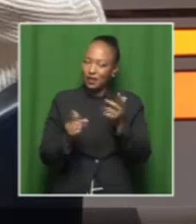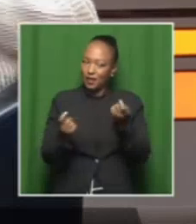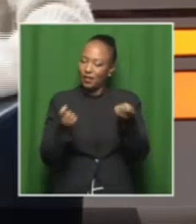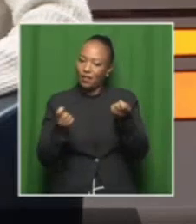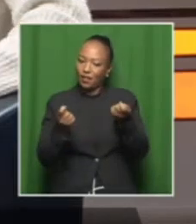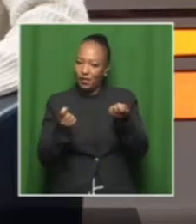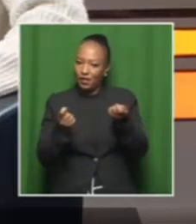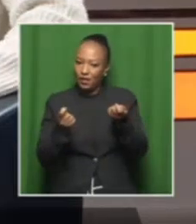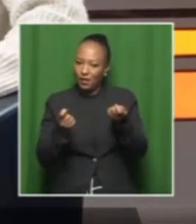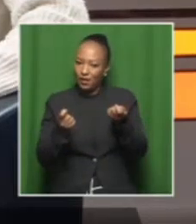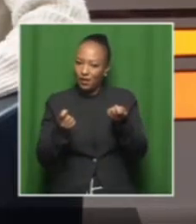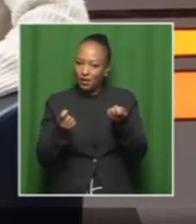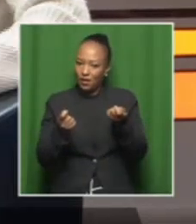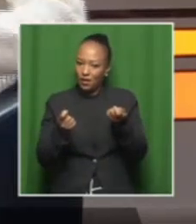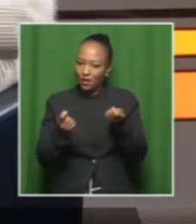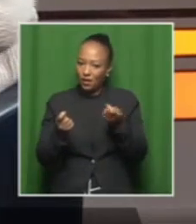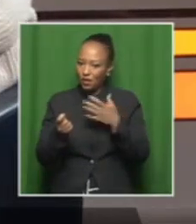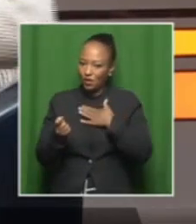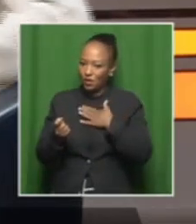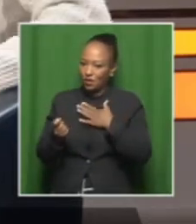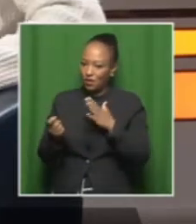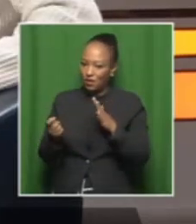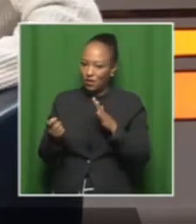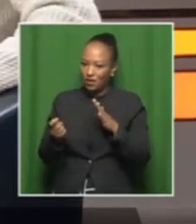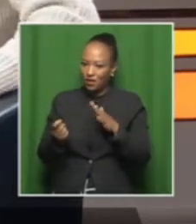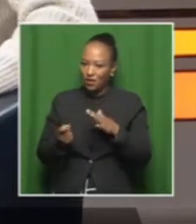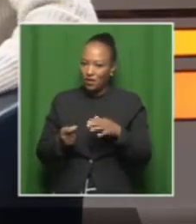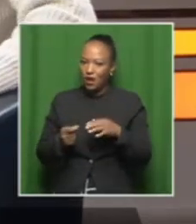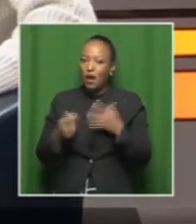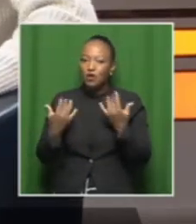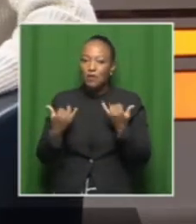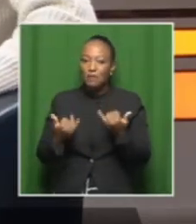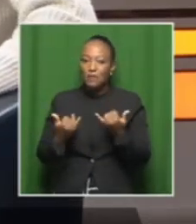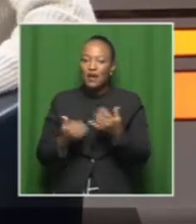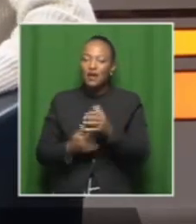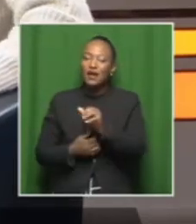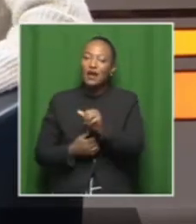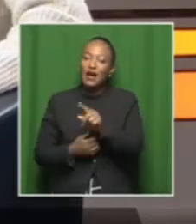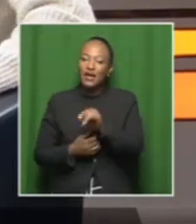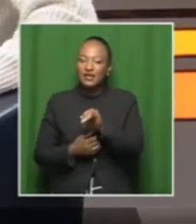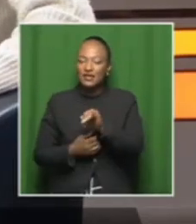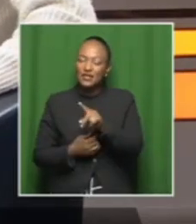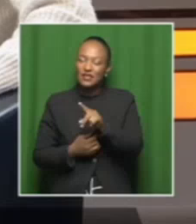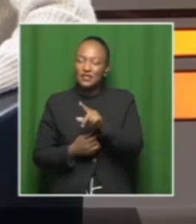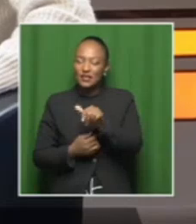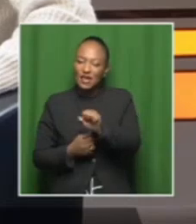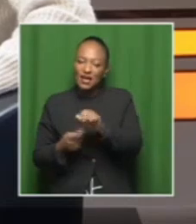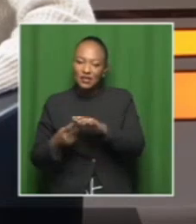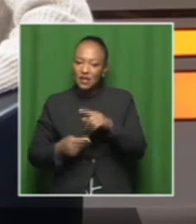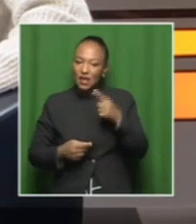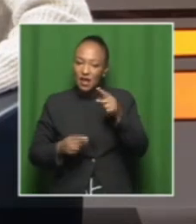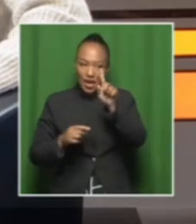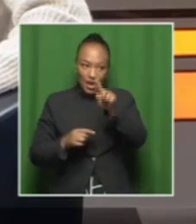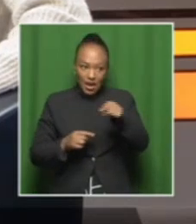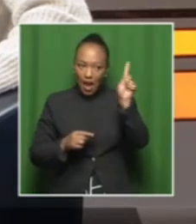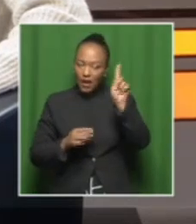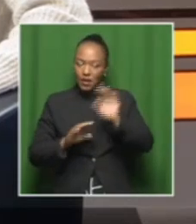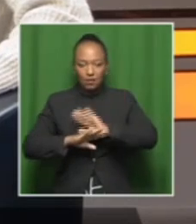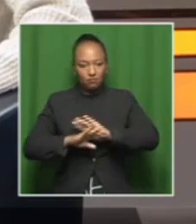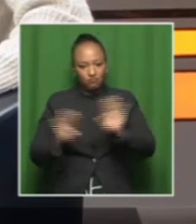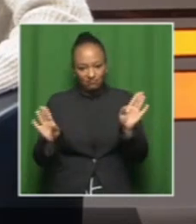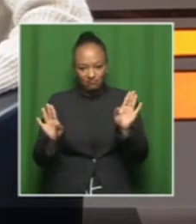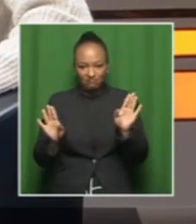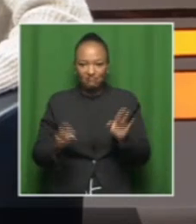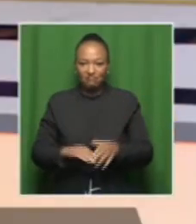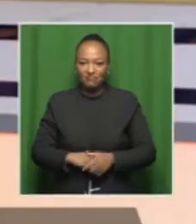not mine. Oh, yeah? Yeah, I wear Nike and Adidas wire. Yes. That they said No branded clothes. No branded Yeah. clothing, yeah, definitely, definitely. Smart,